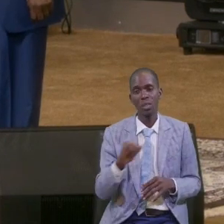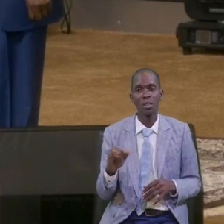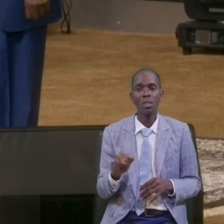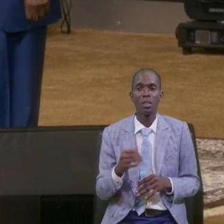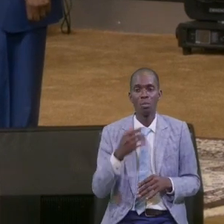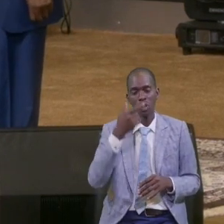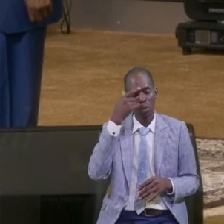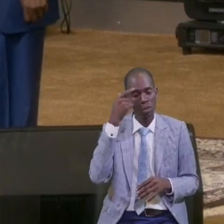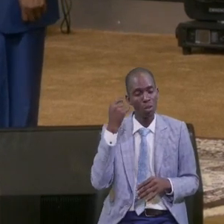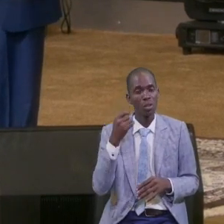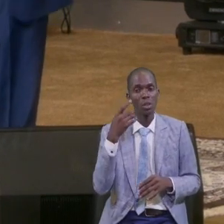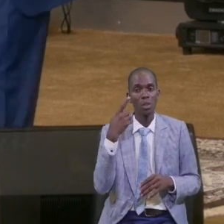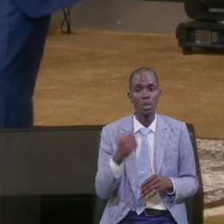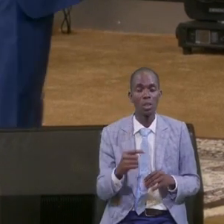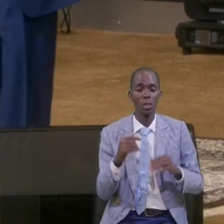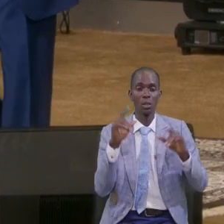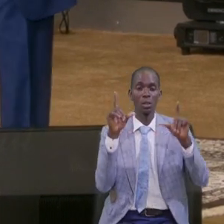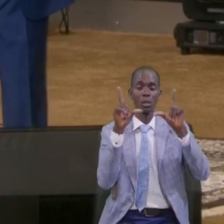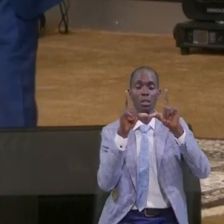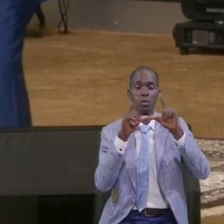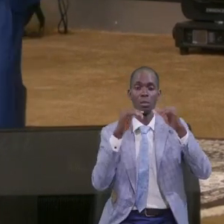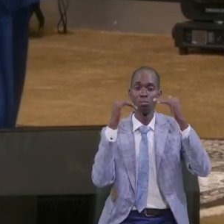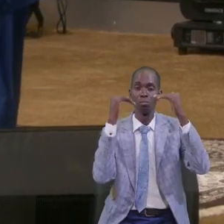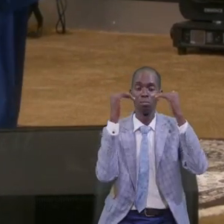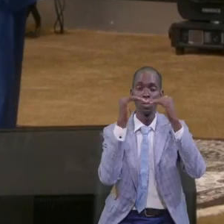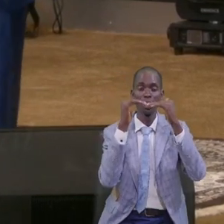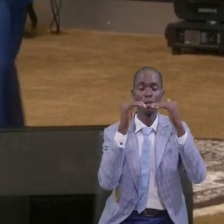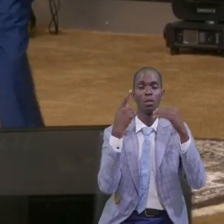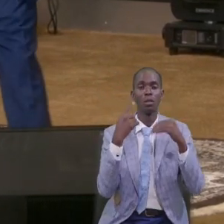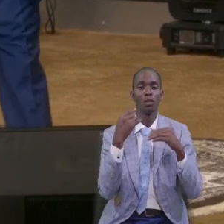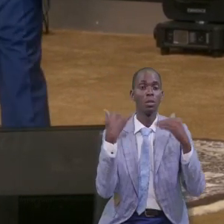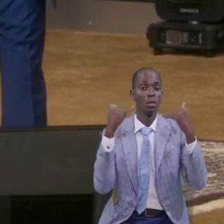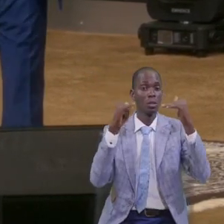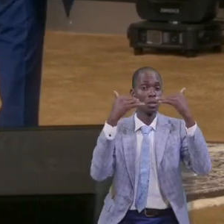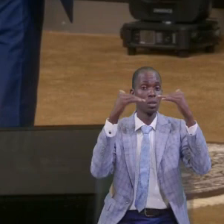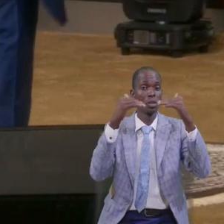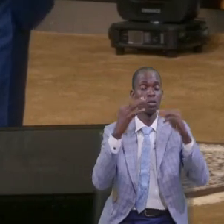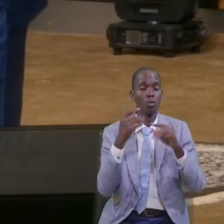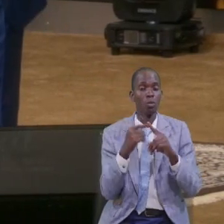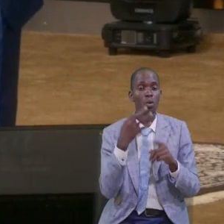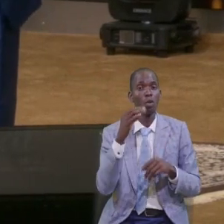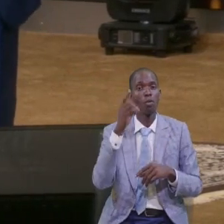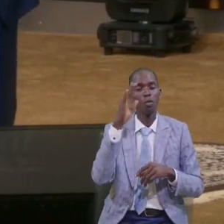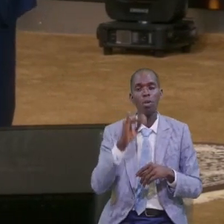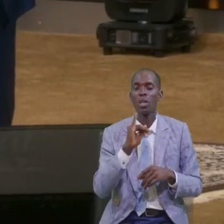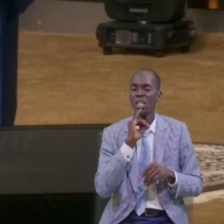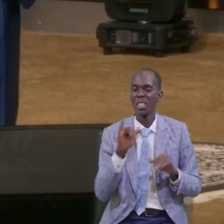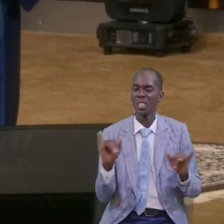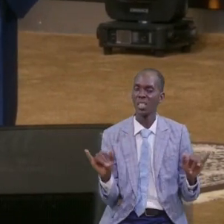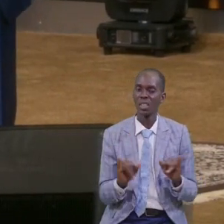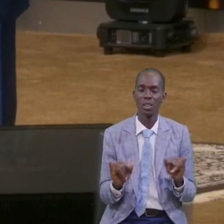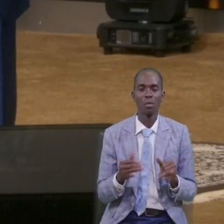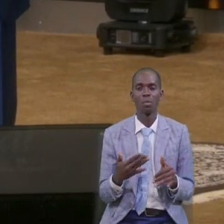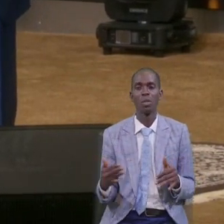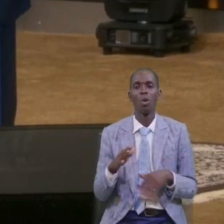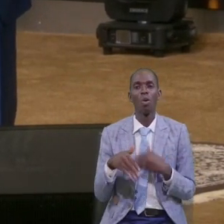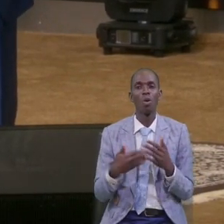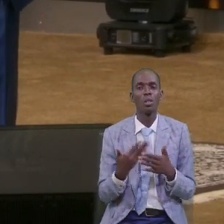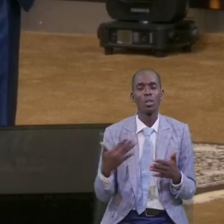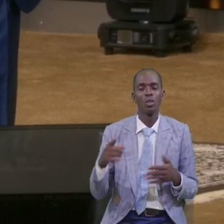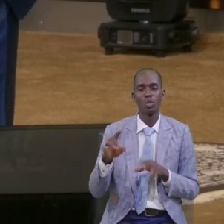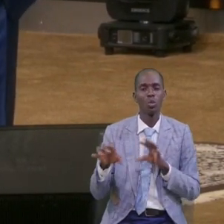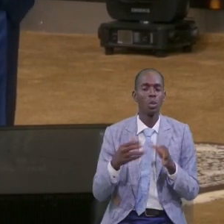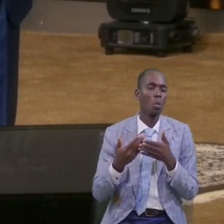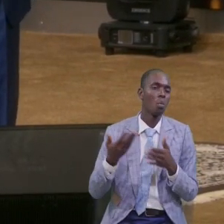God remains the standard, if the word of God is true, those things we're doing in the past, hiding behind the